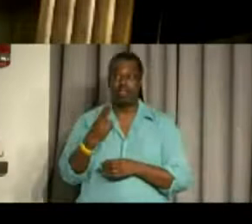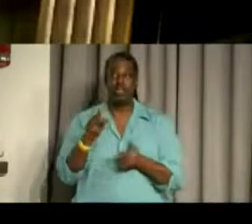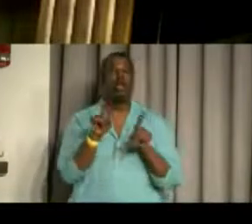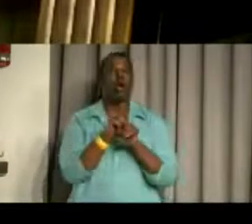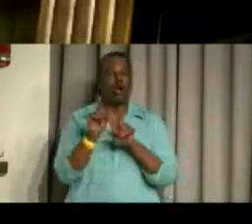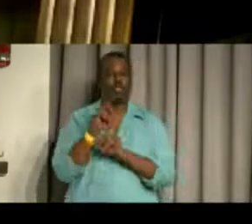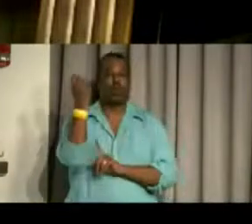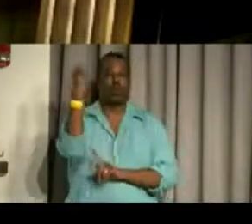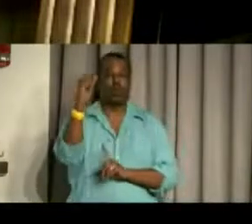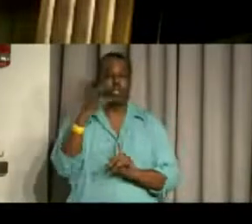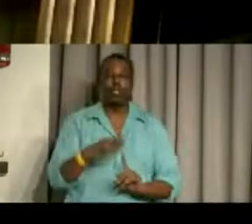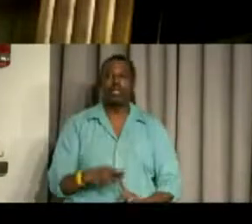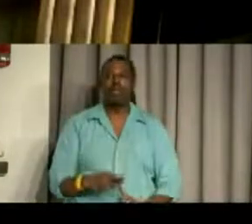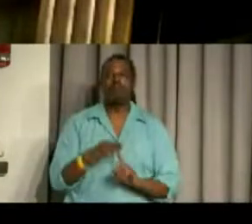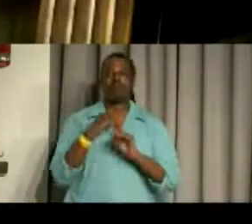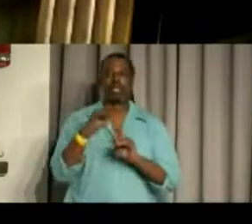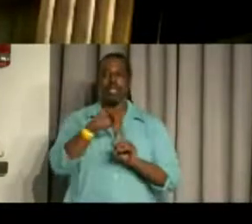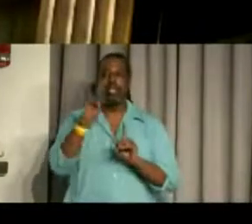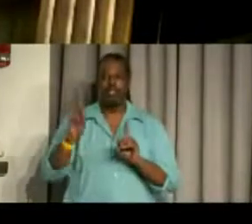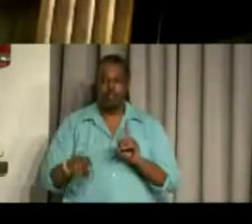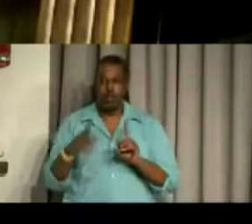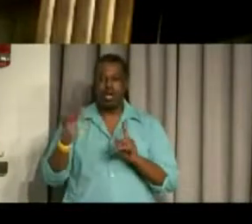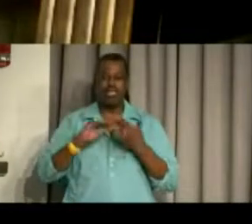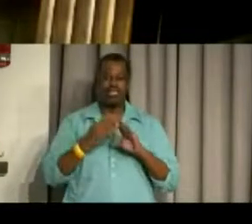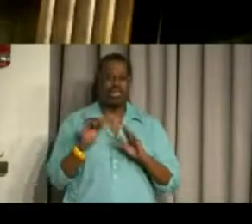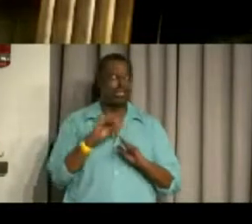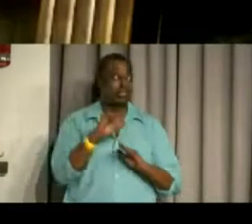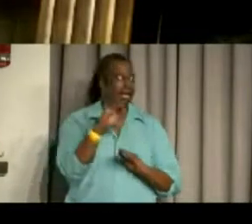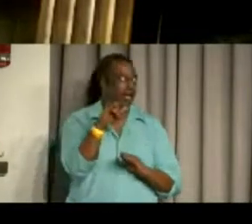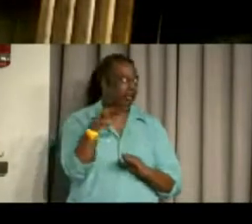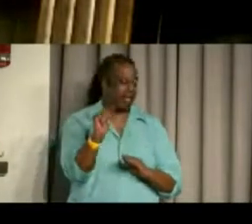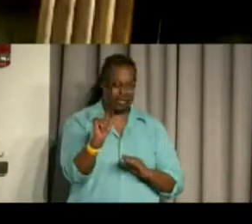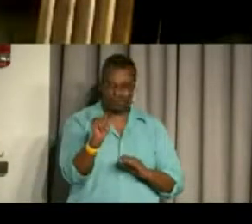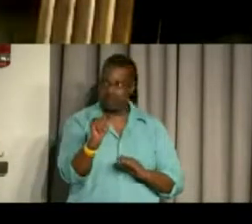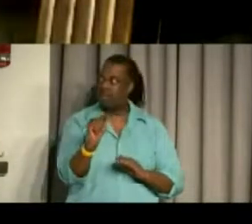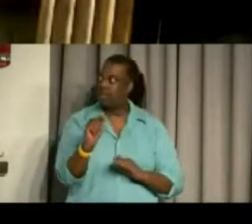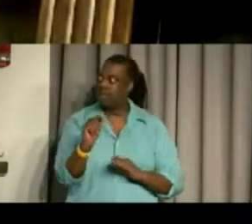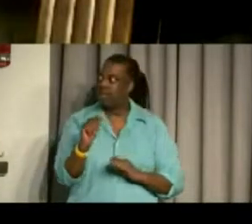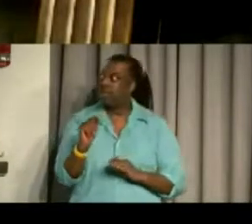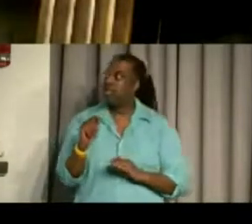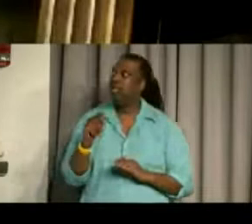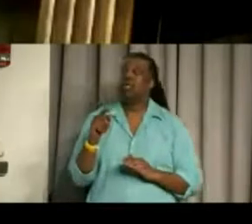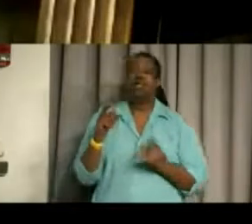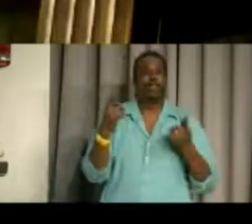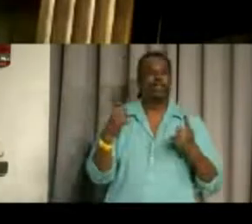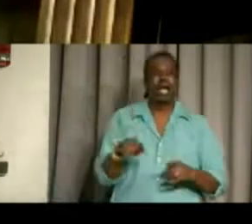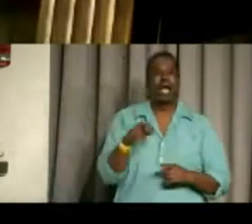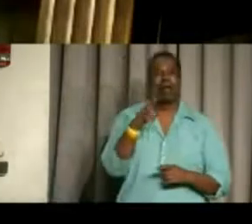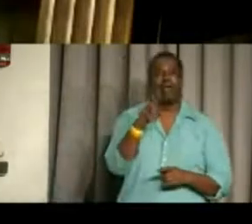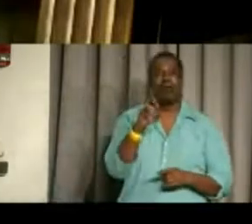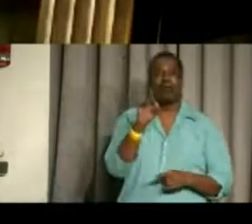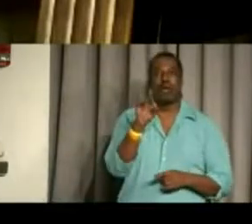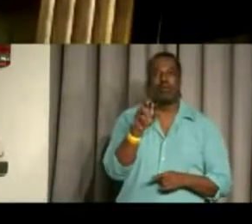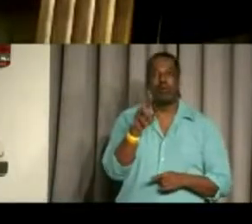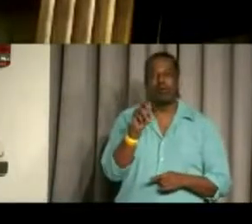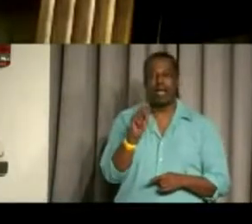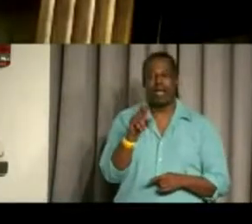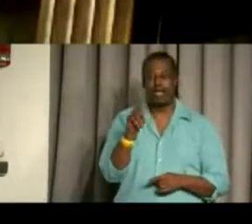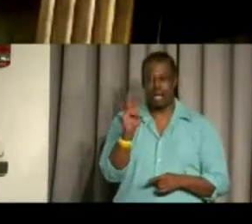revolted, particularly in Detroit and in cities like Flint. There was a referendum that was placed on the